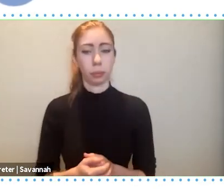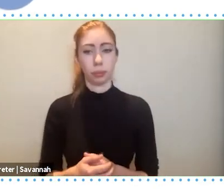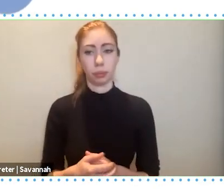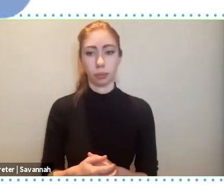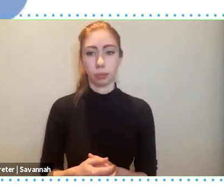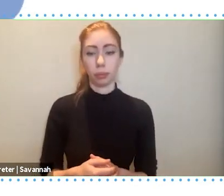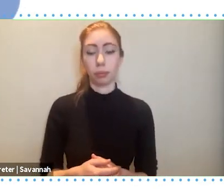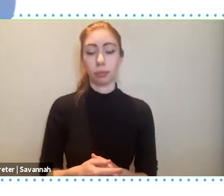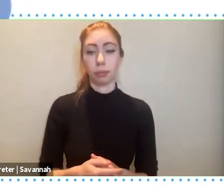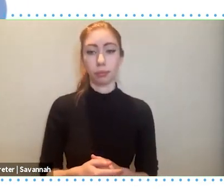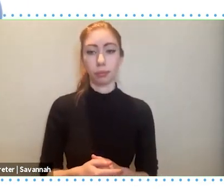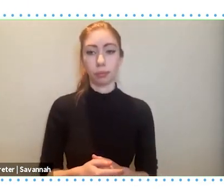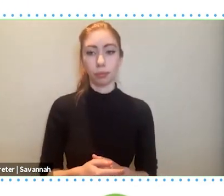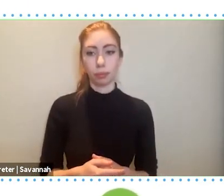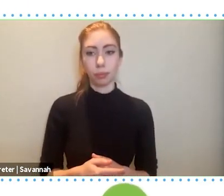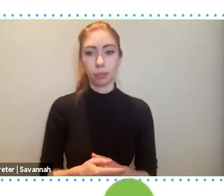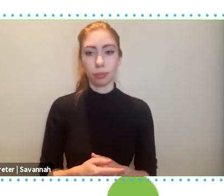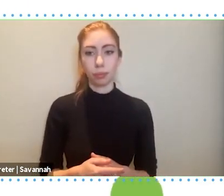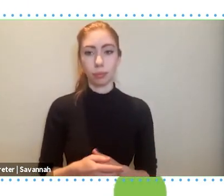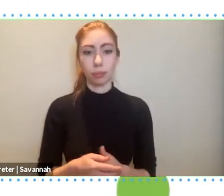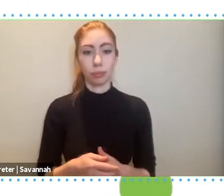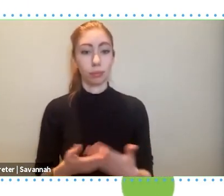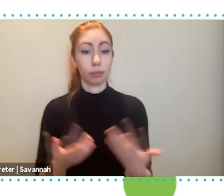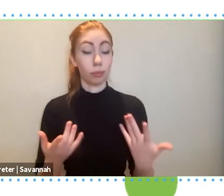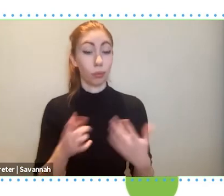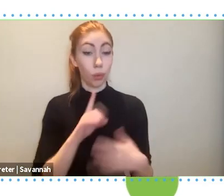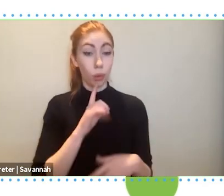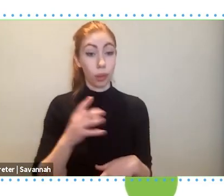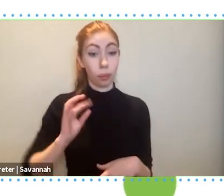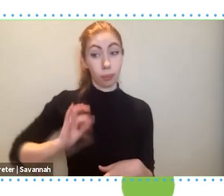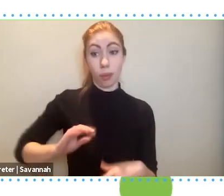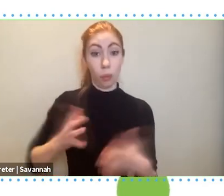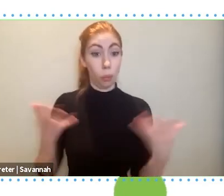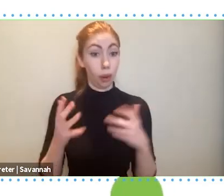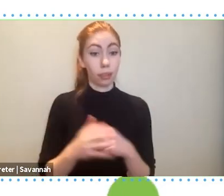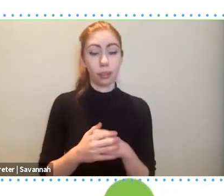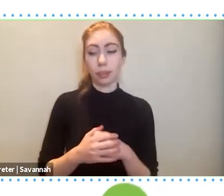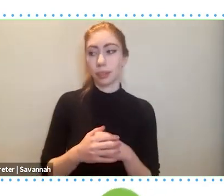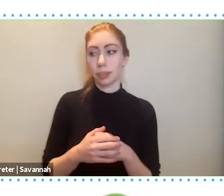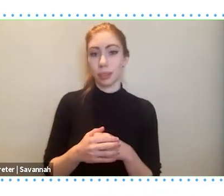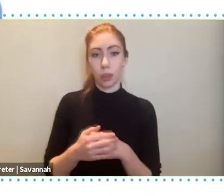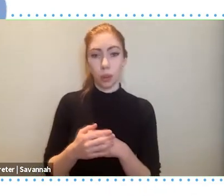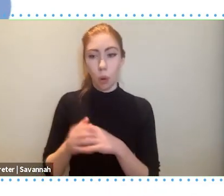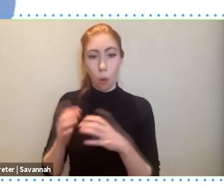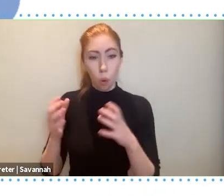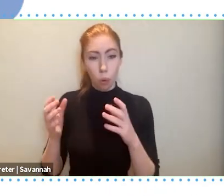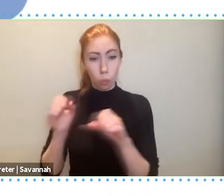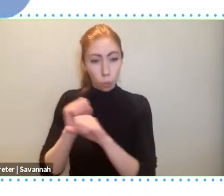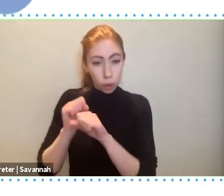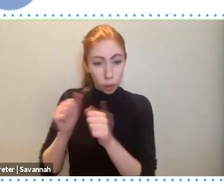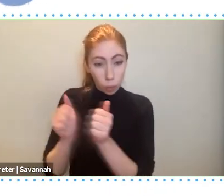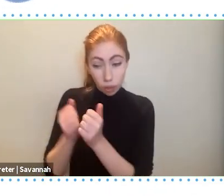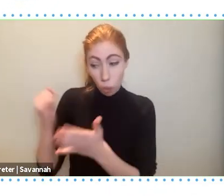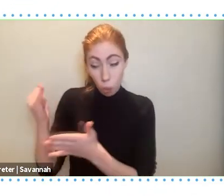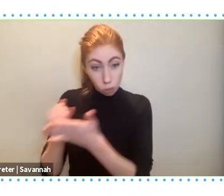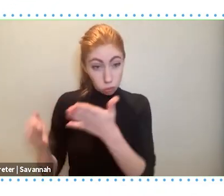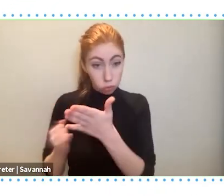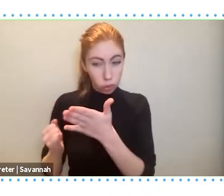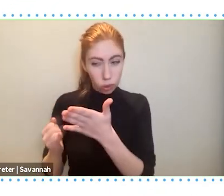working with people outside the sector, to again come back to an earlier question of yours, Owais, because they ask different questions. They have different understandings